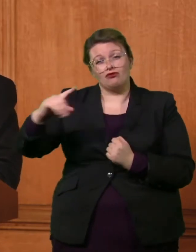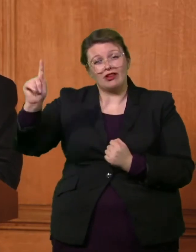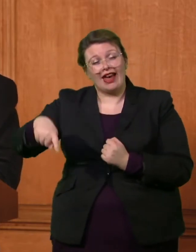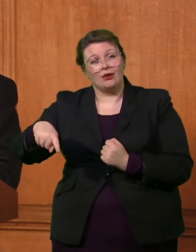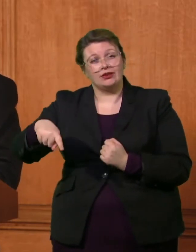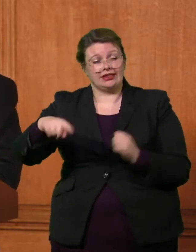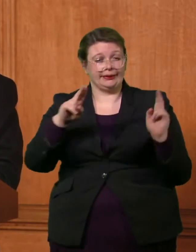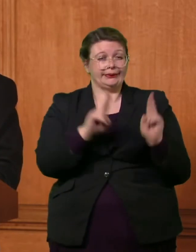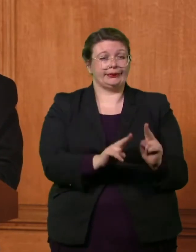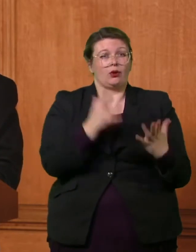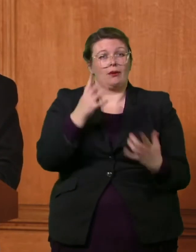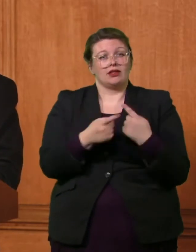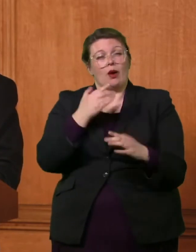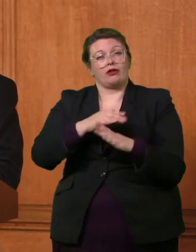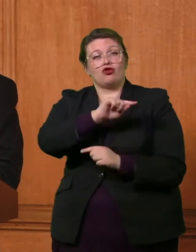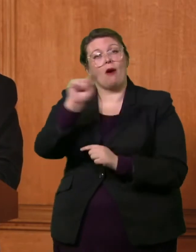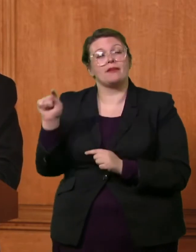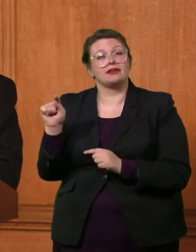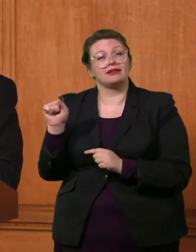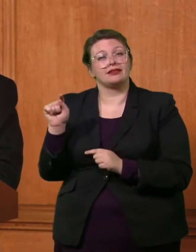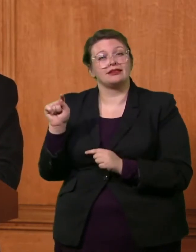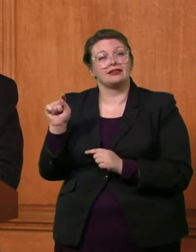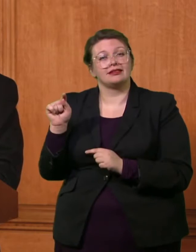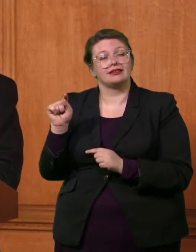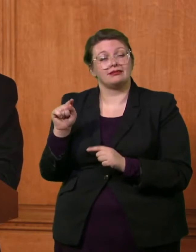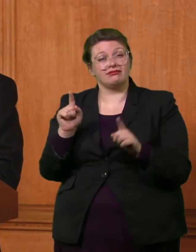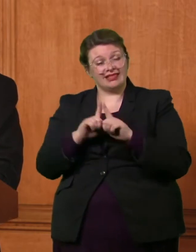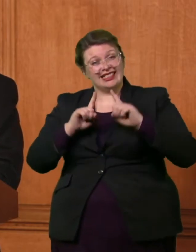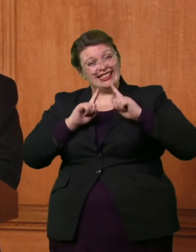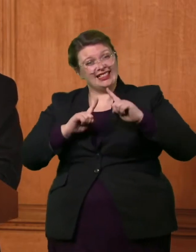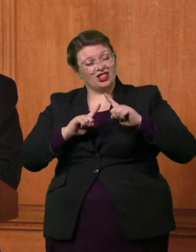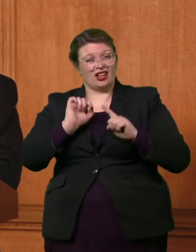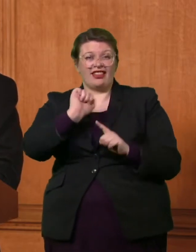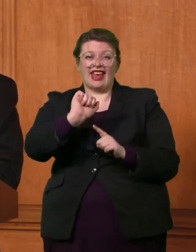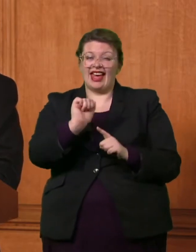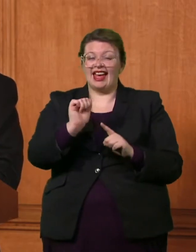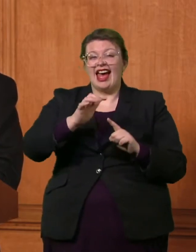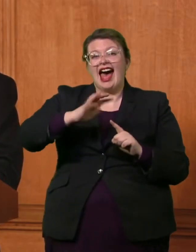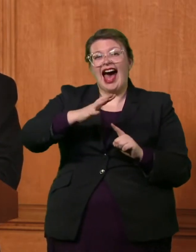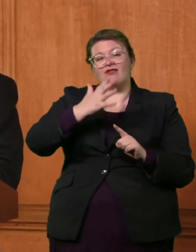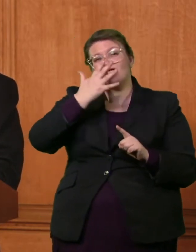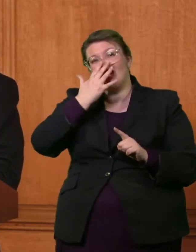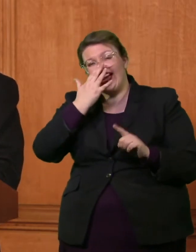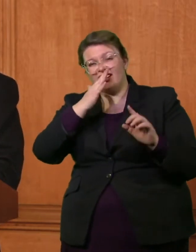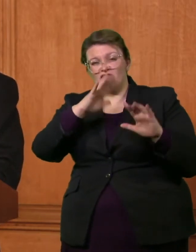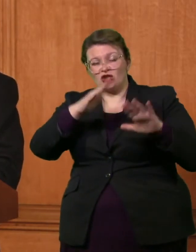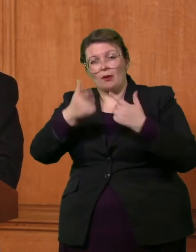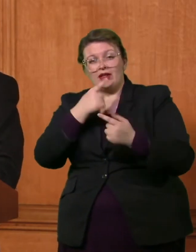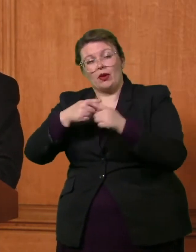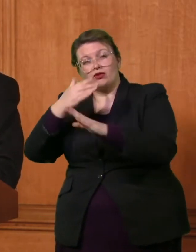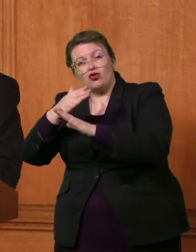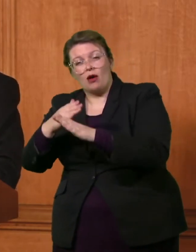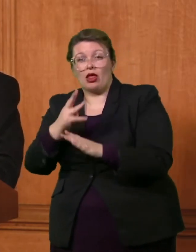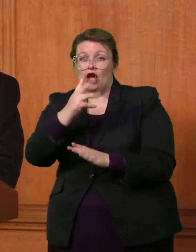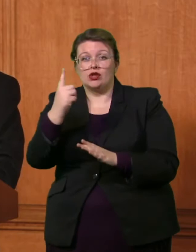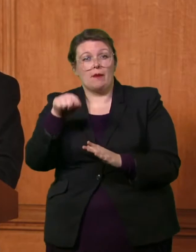and that compares with an age average for a comparable age of 31.4. So if our